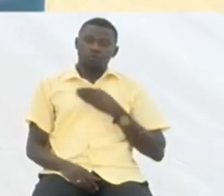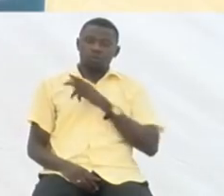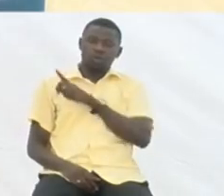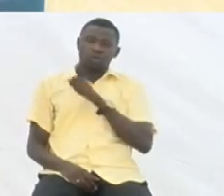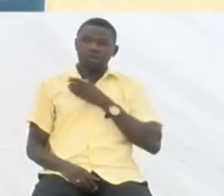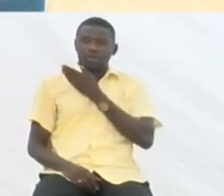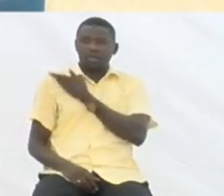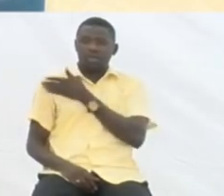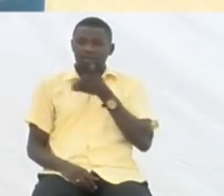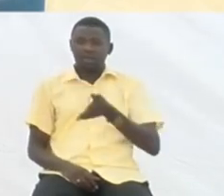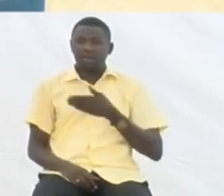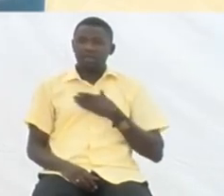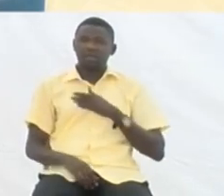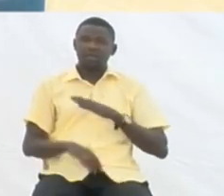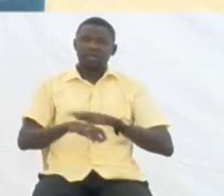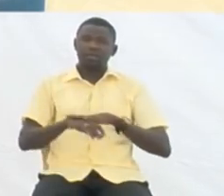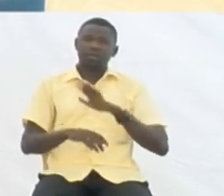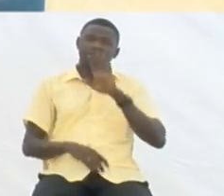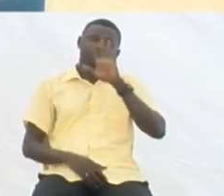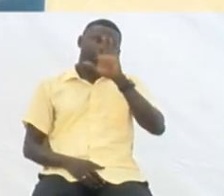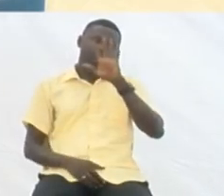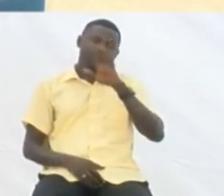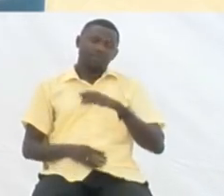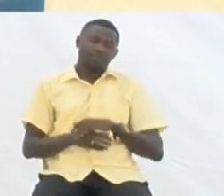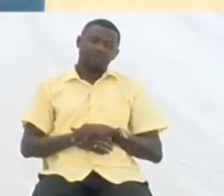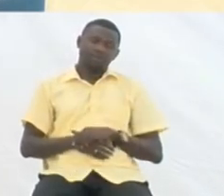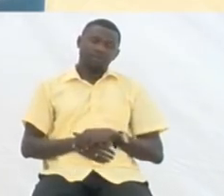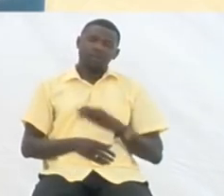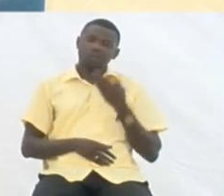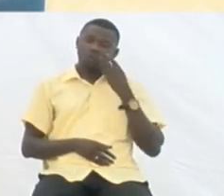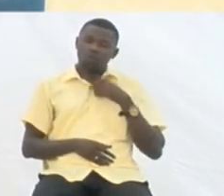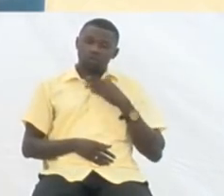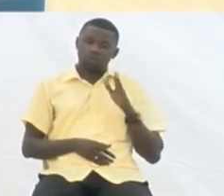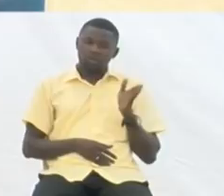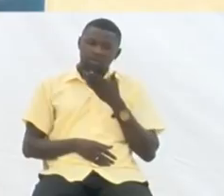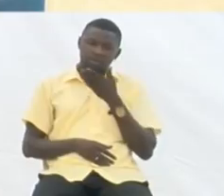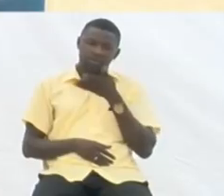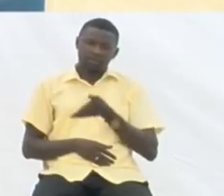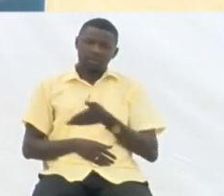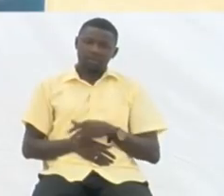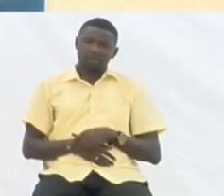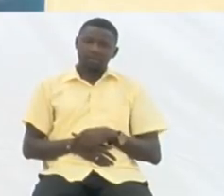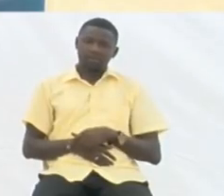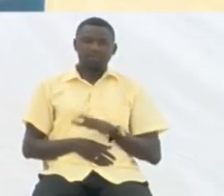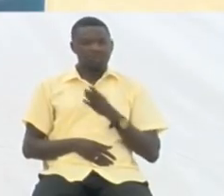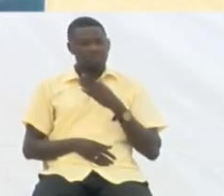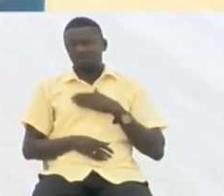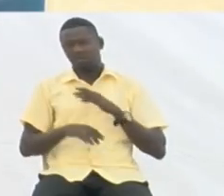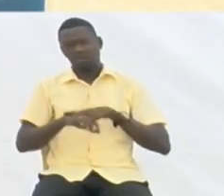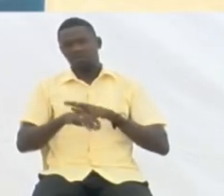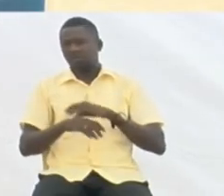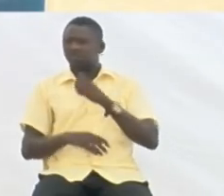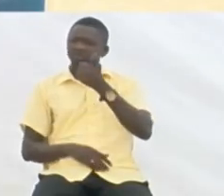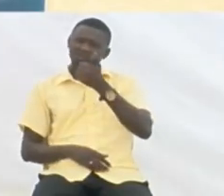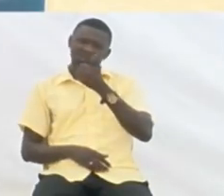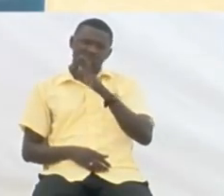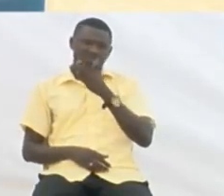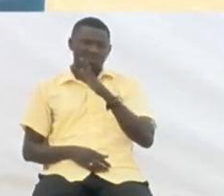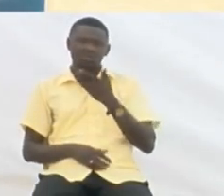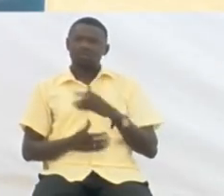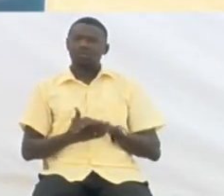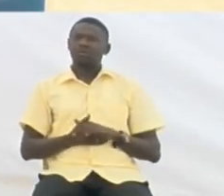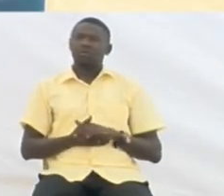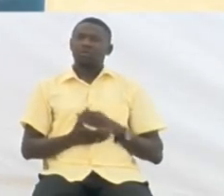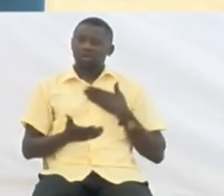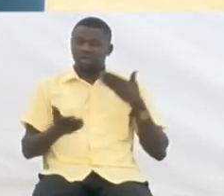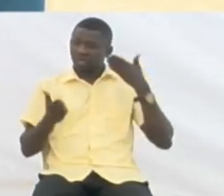at 5 o'clock. Kabiri mbotaja. When we left here. Ashakeno tala woro ngafutaje. We arrived there possibly